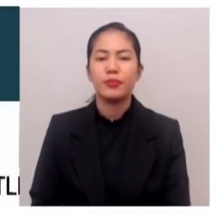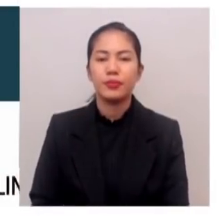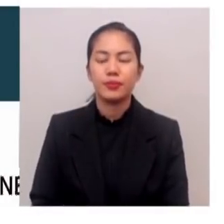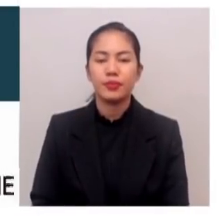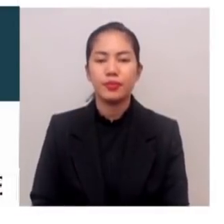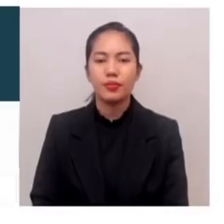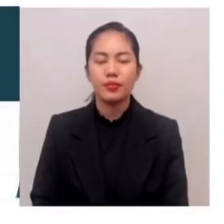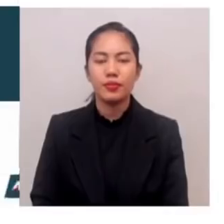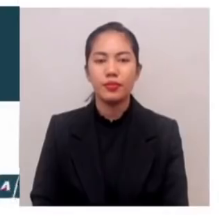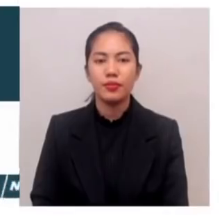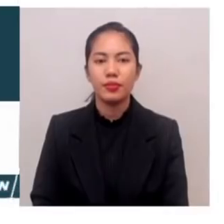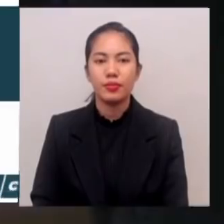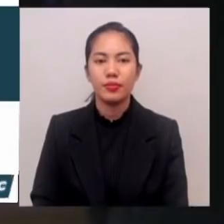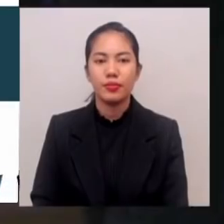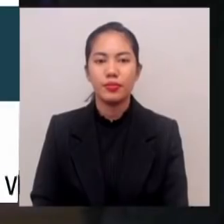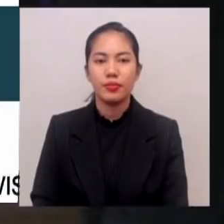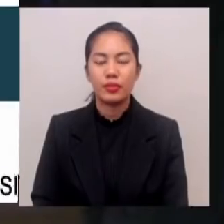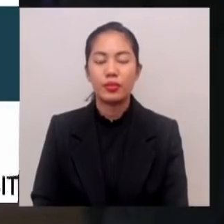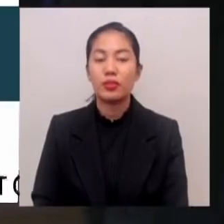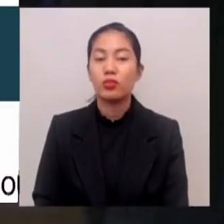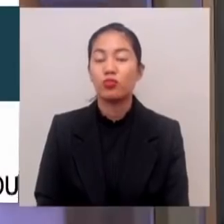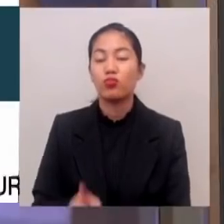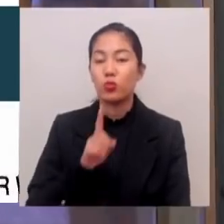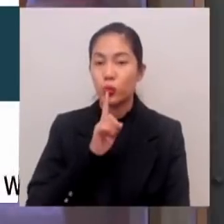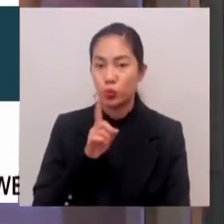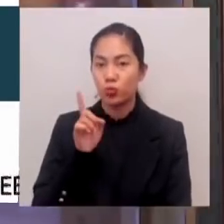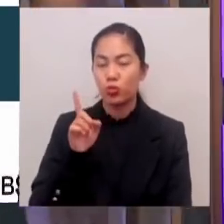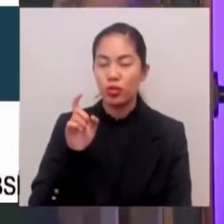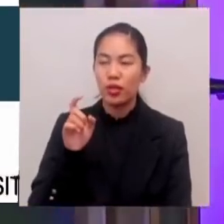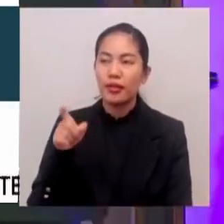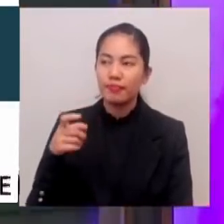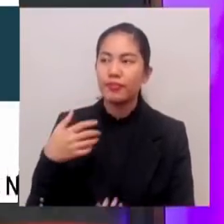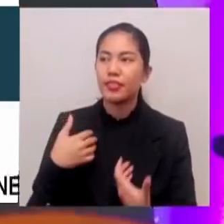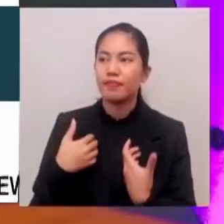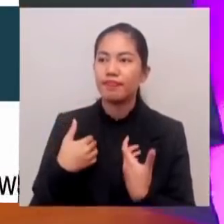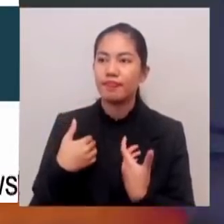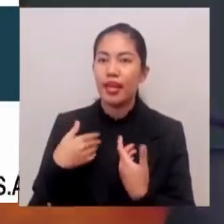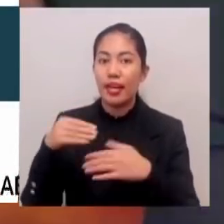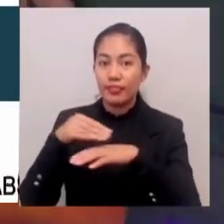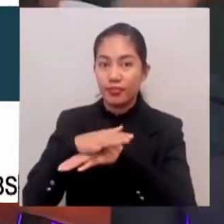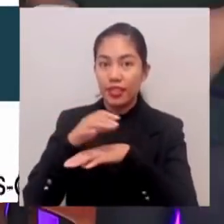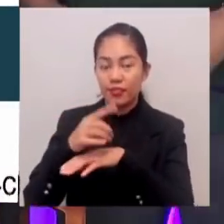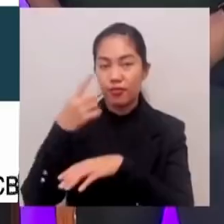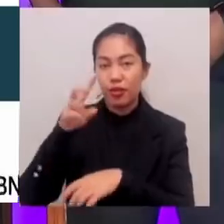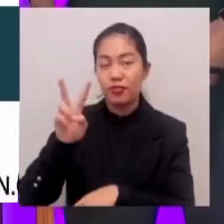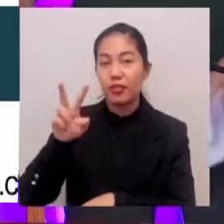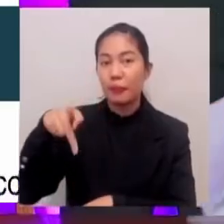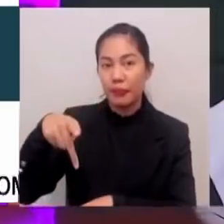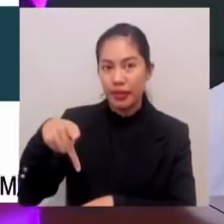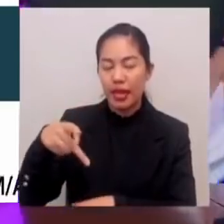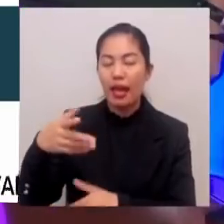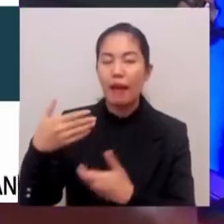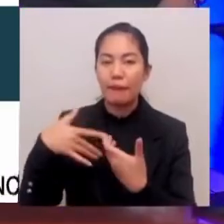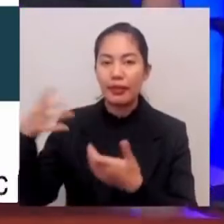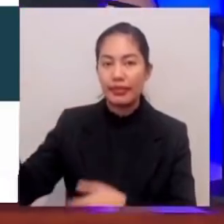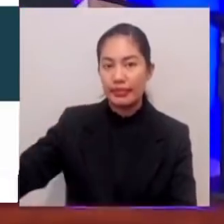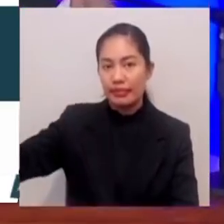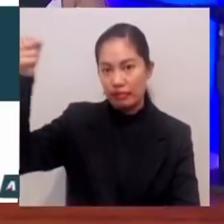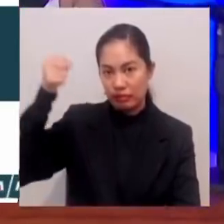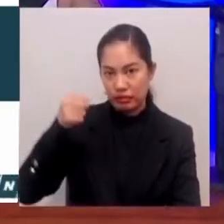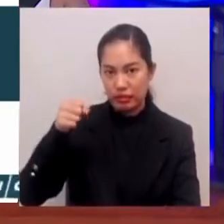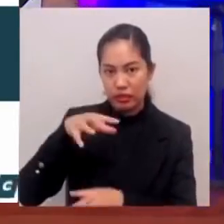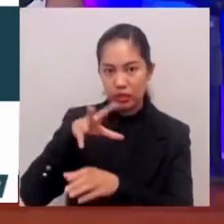It would really be a plus, no, for the vice president to have them on her side. In the